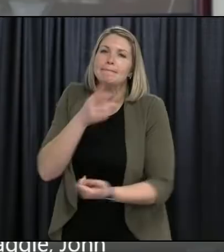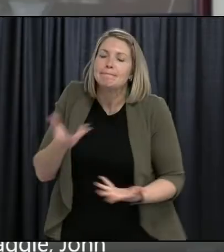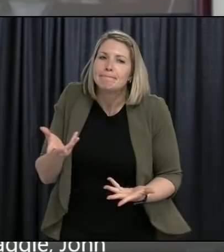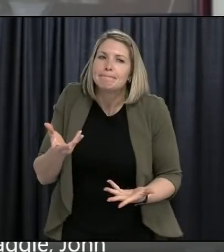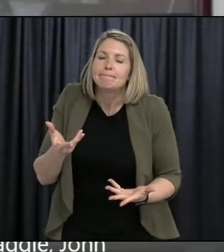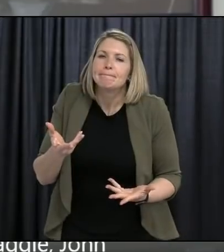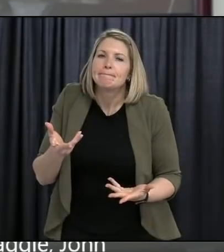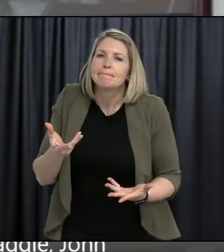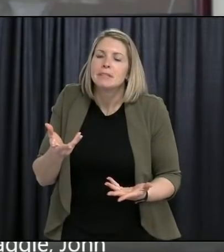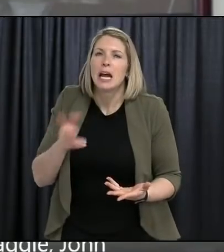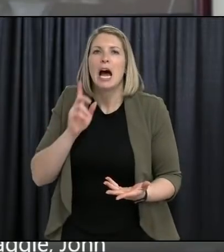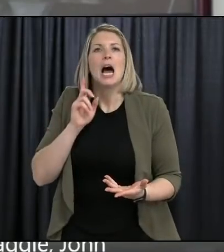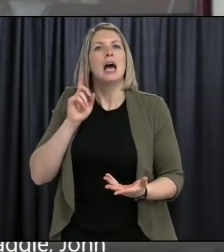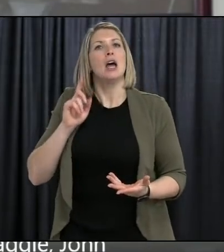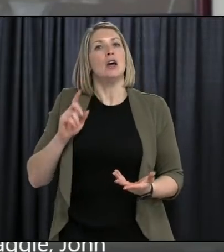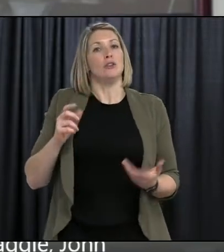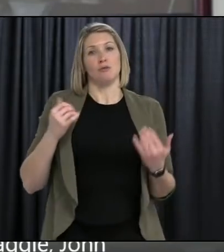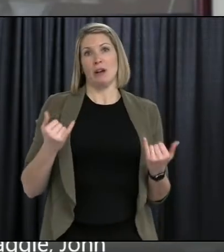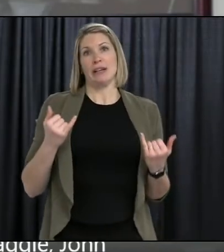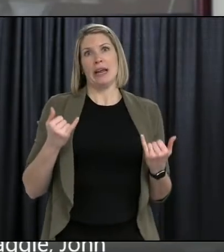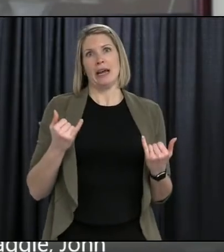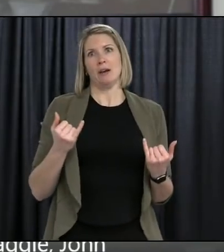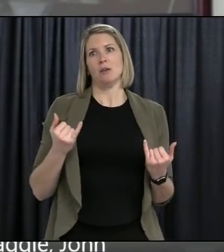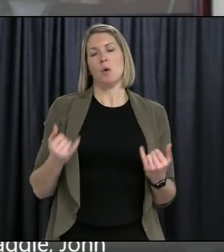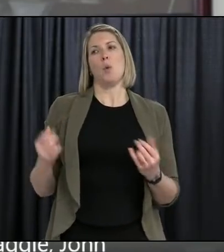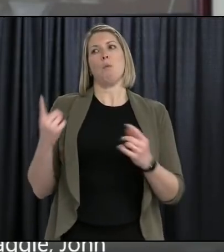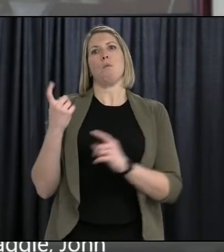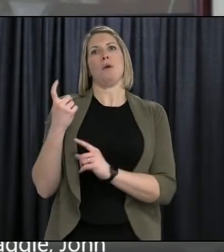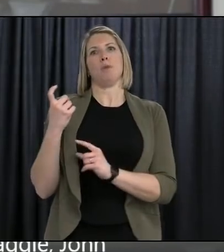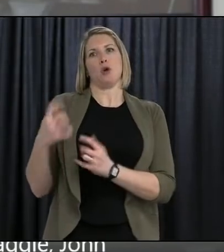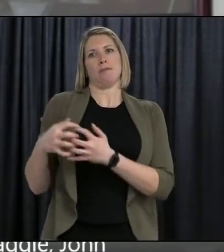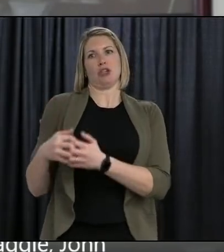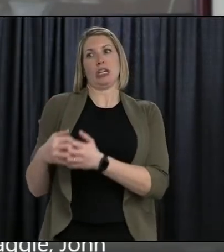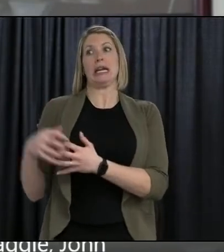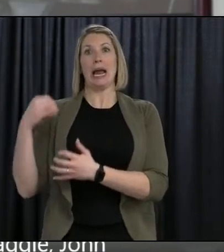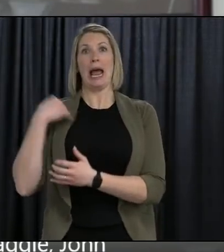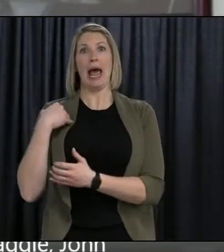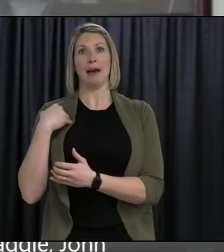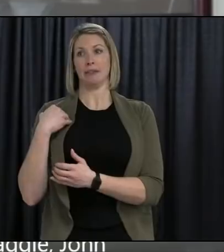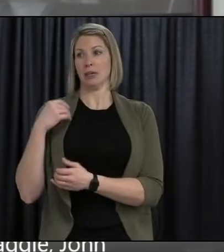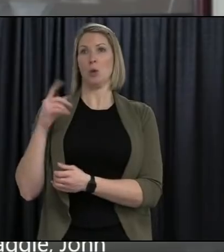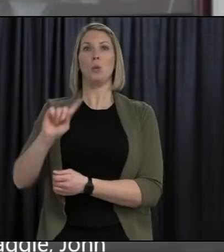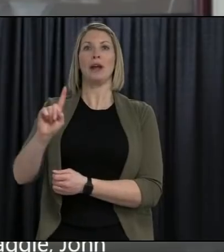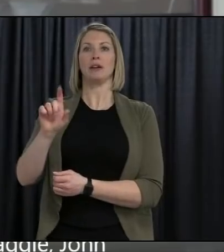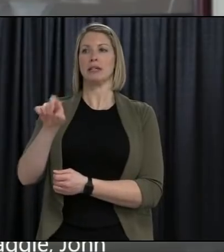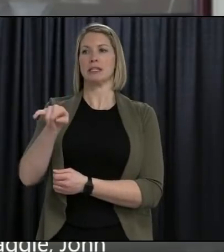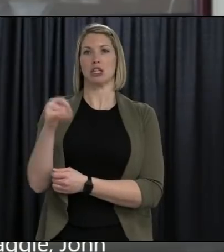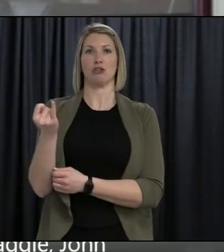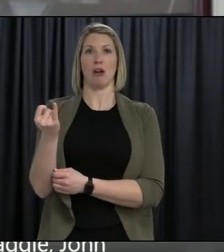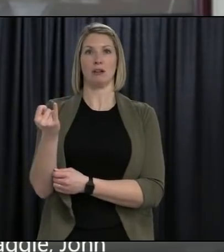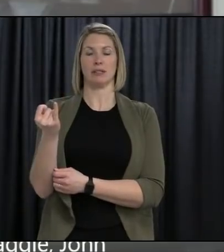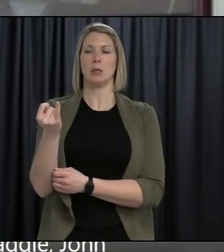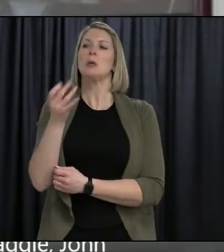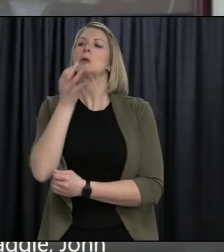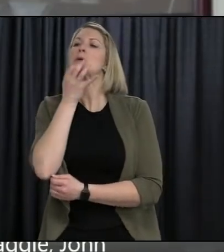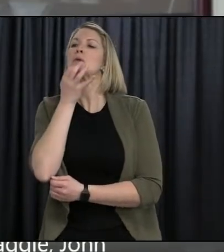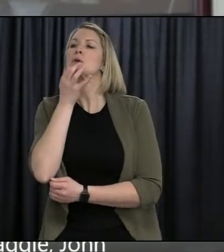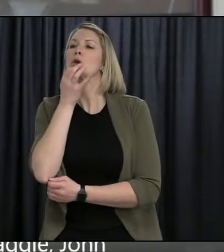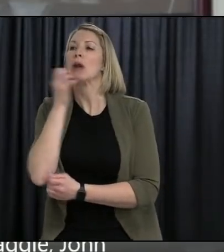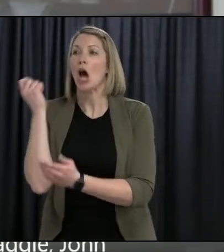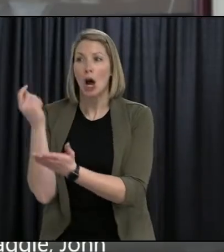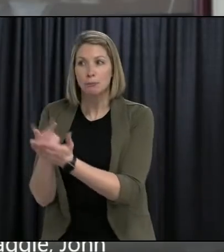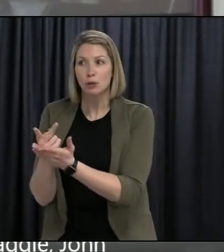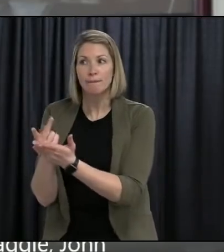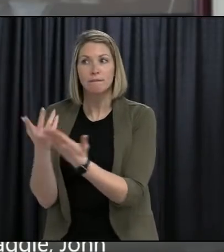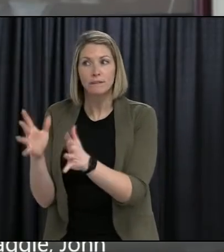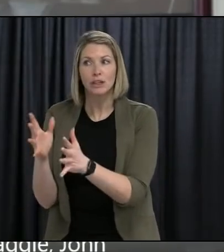our existing capacity. And there's one more machine in St. John's being commissioned as we speak, which will further